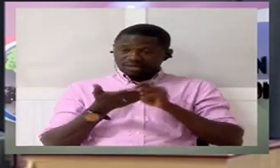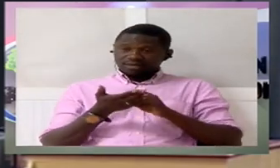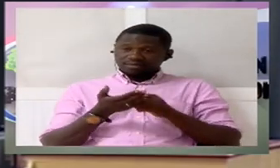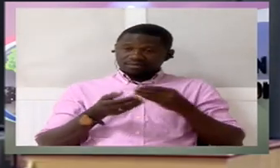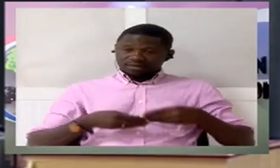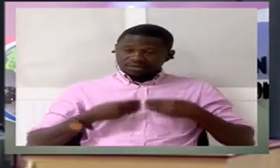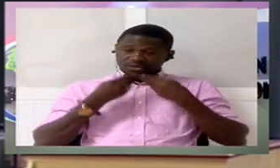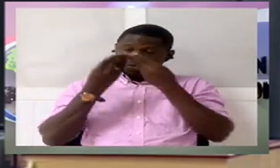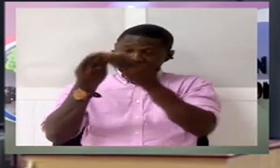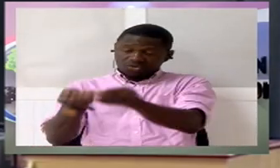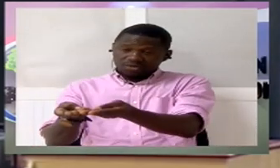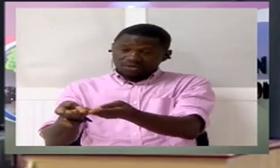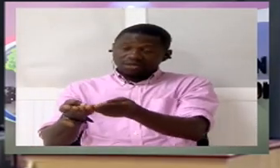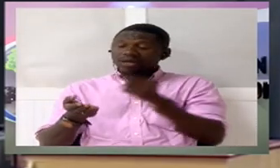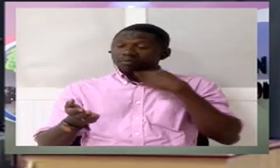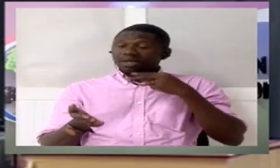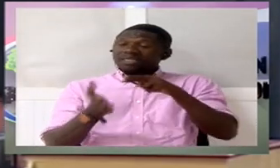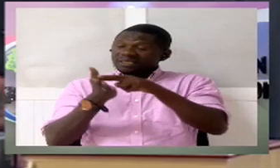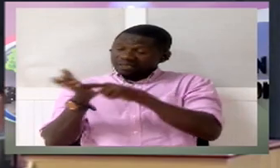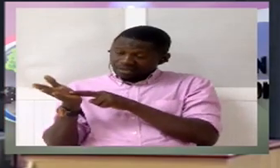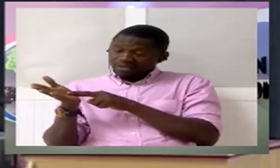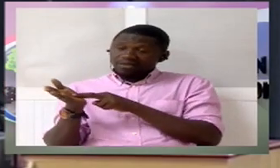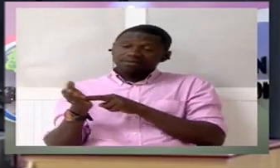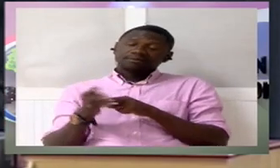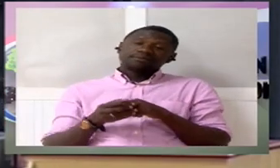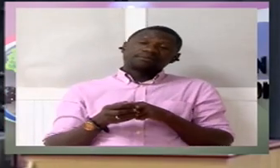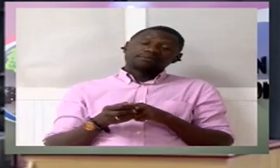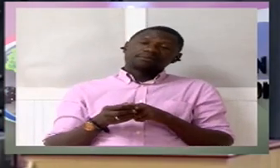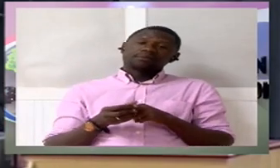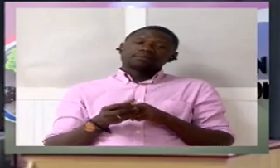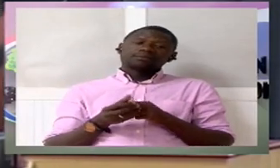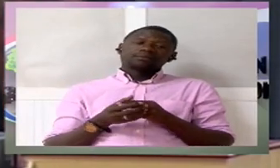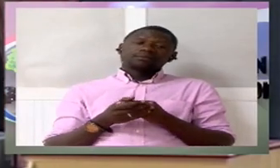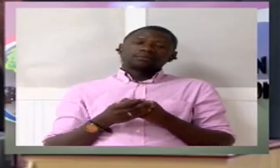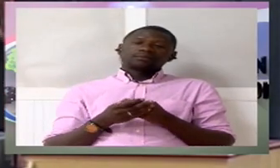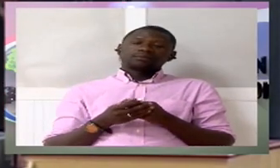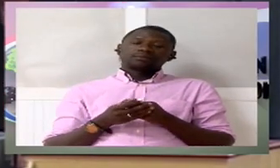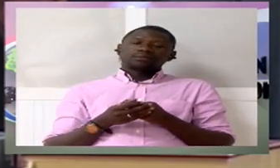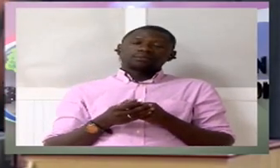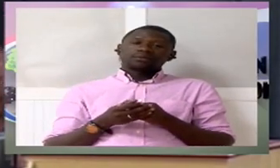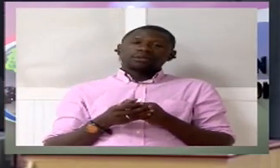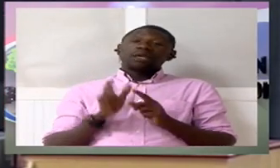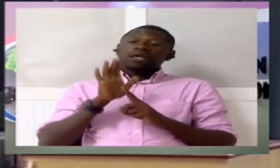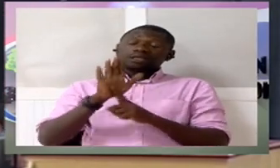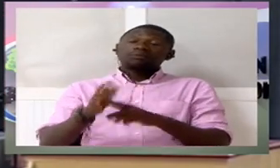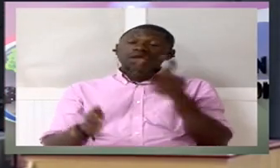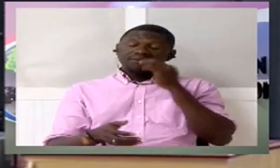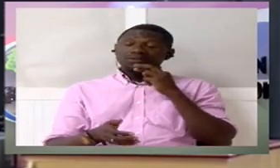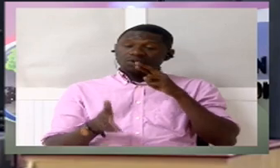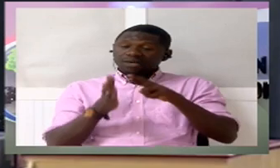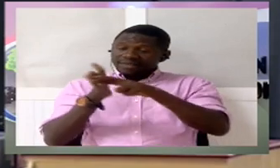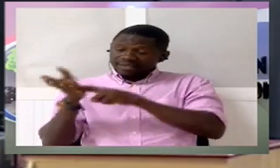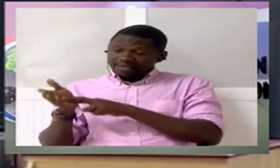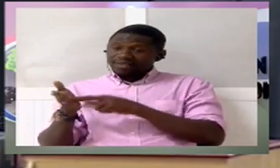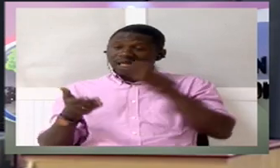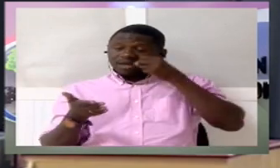samba, I took it. Nga registale. I registered it. Near letter register. Somanda juno. If